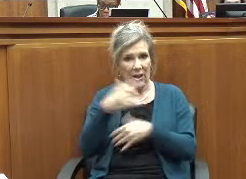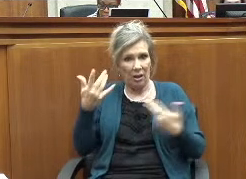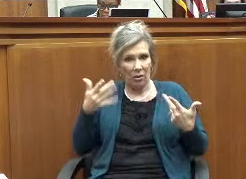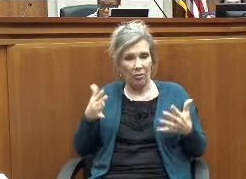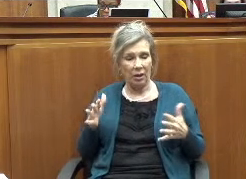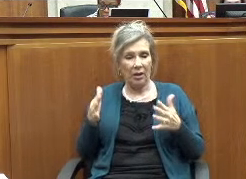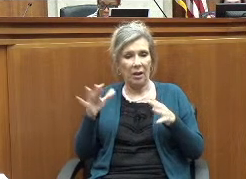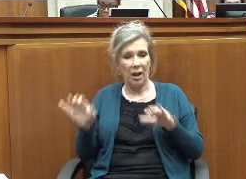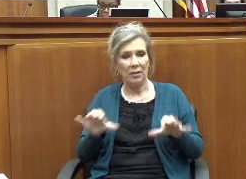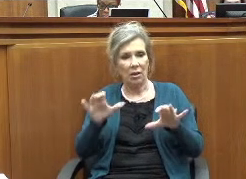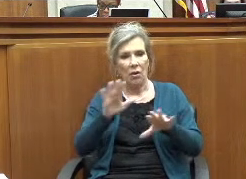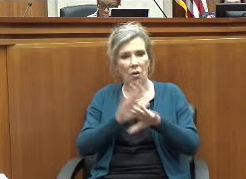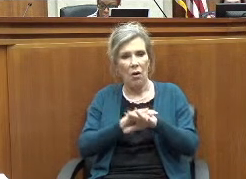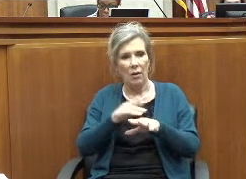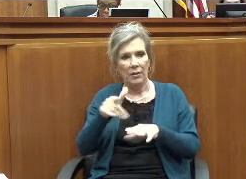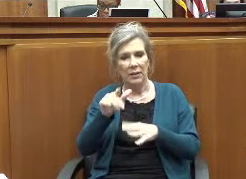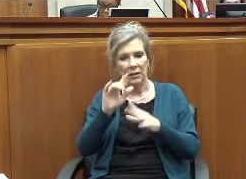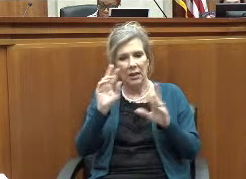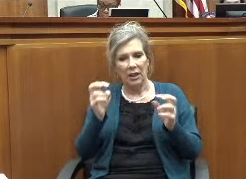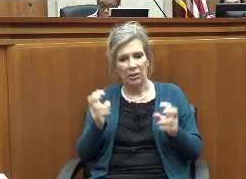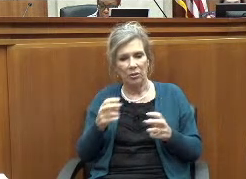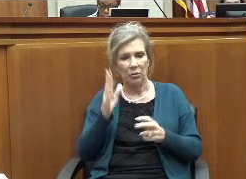issues that we all know are so very important.